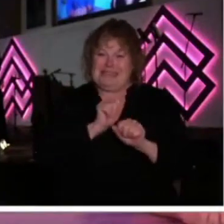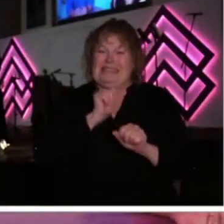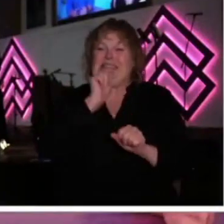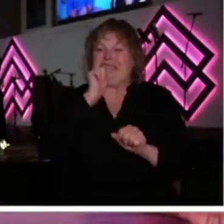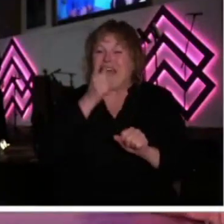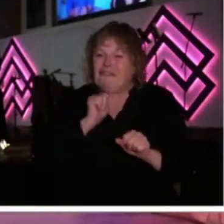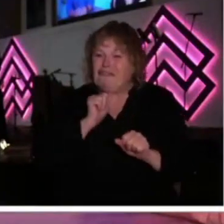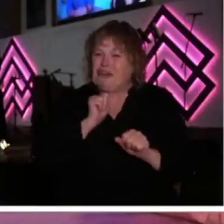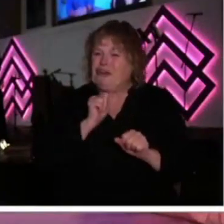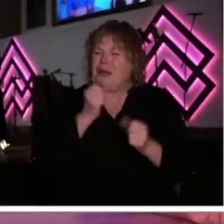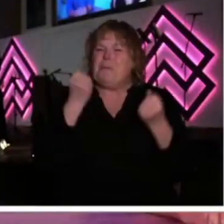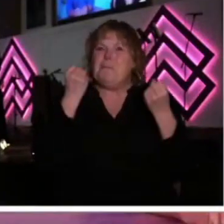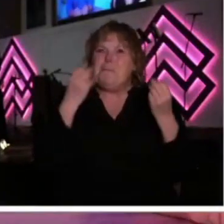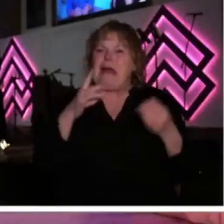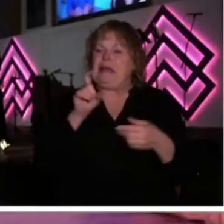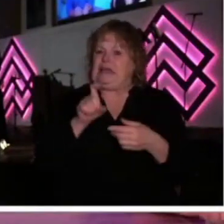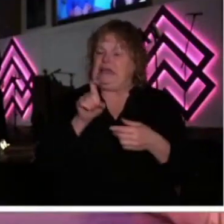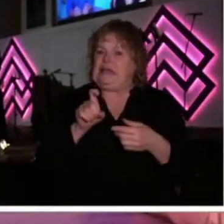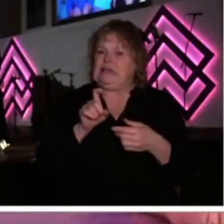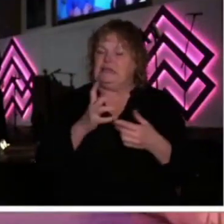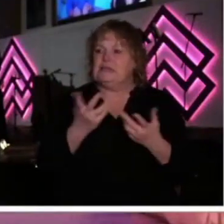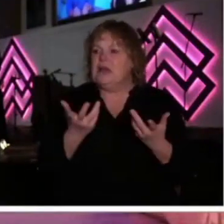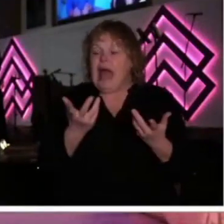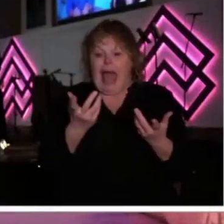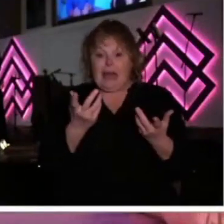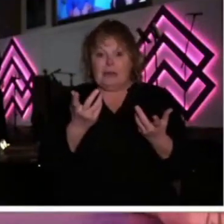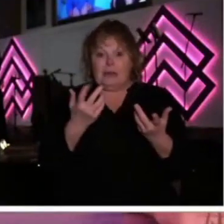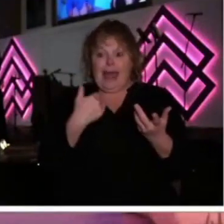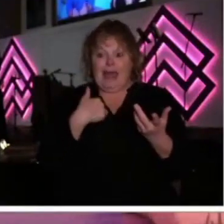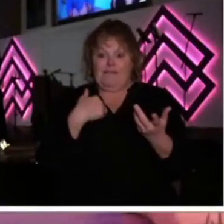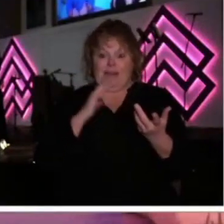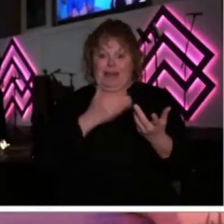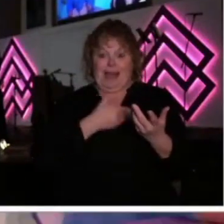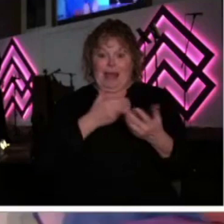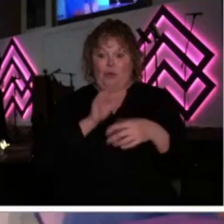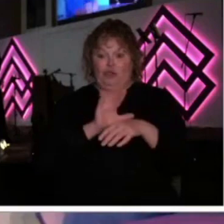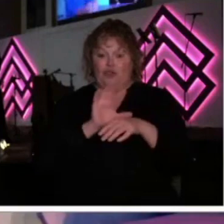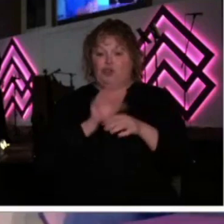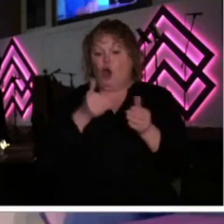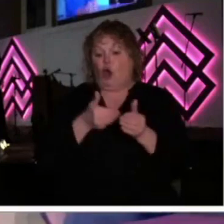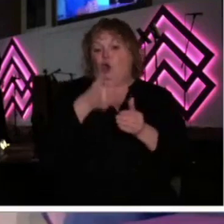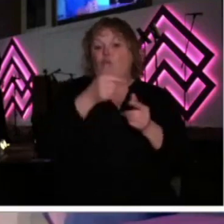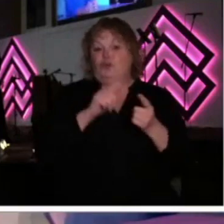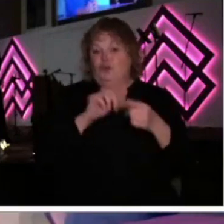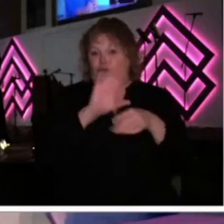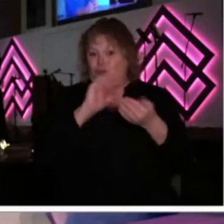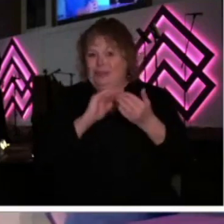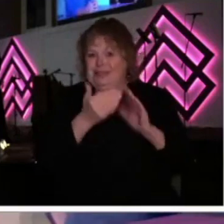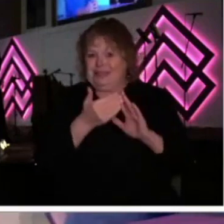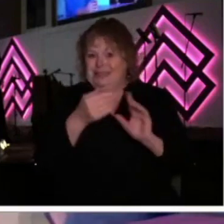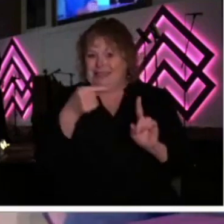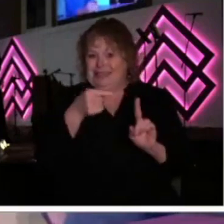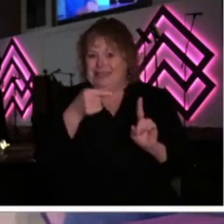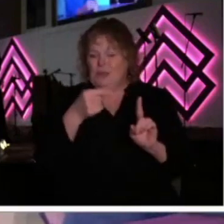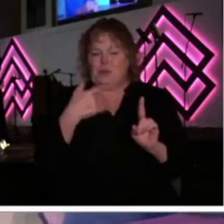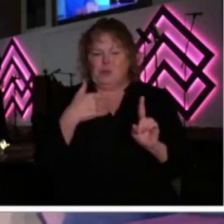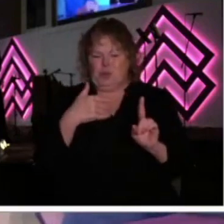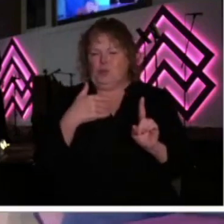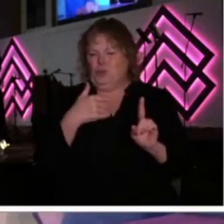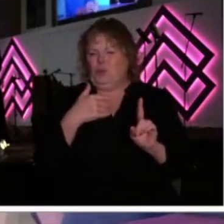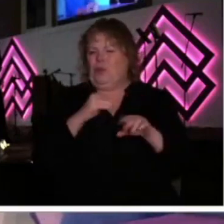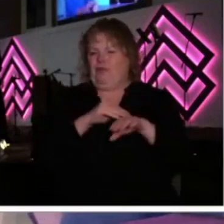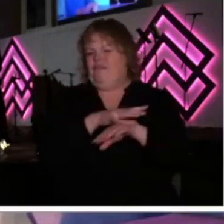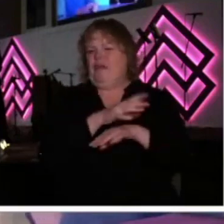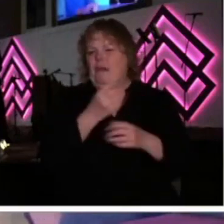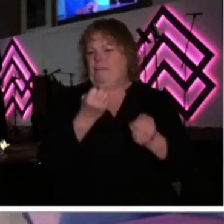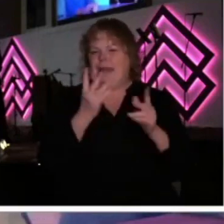I understand the needs. And having Grace Assembly so much closer, I feel that it really could meet a lot of